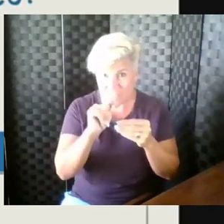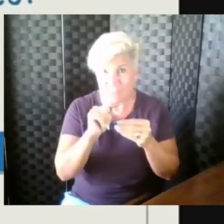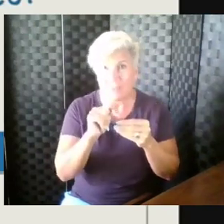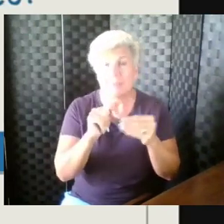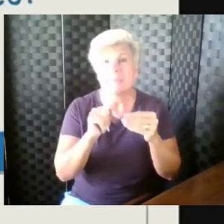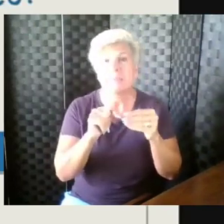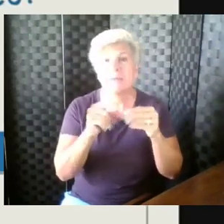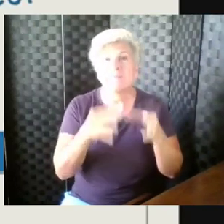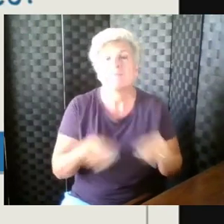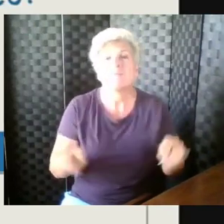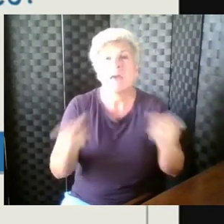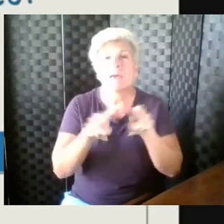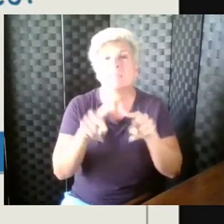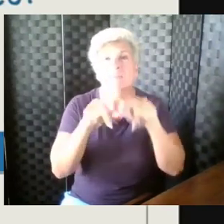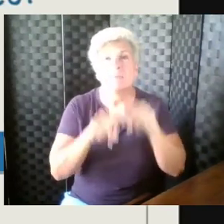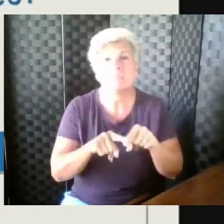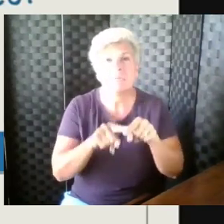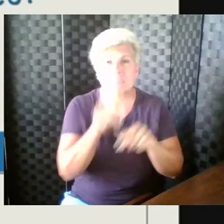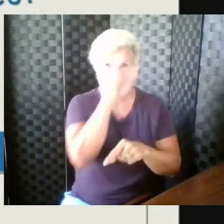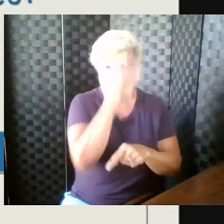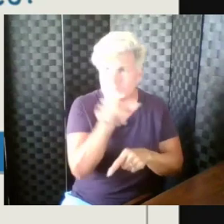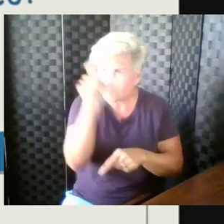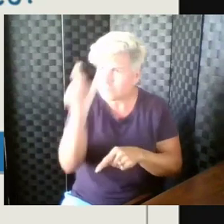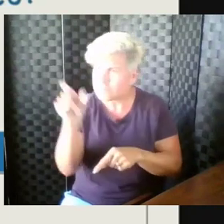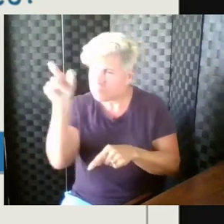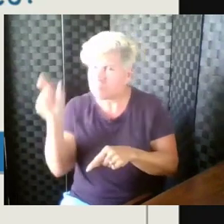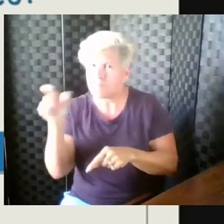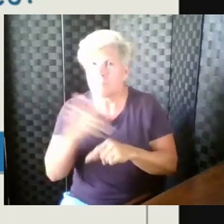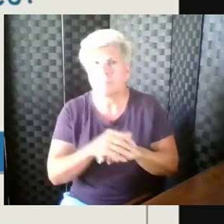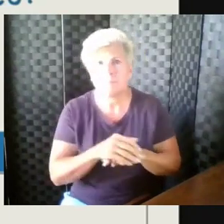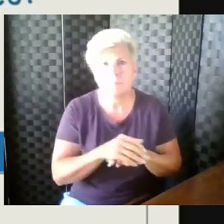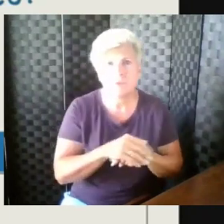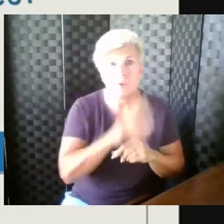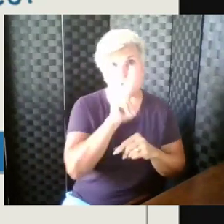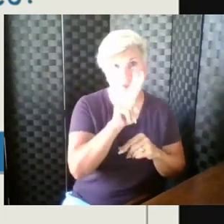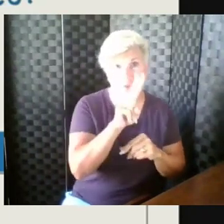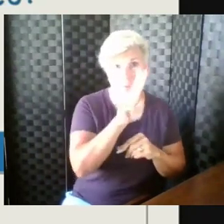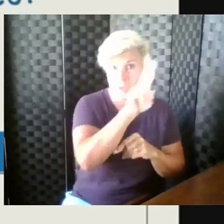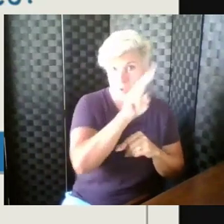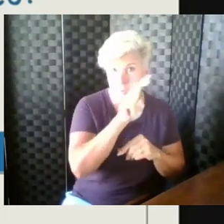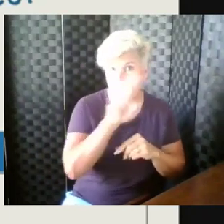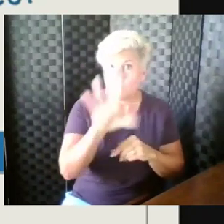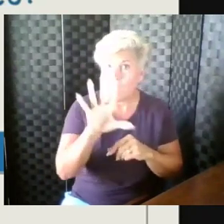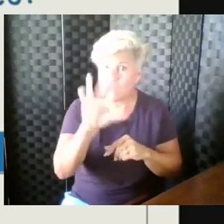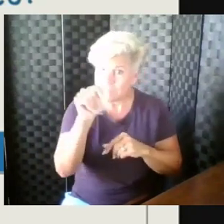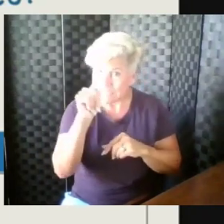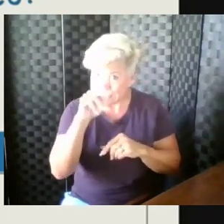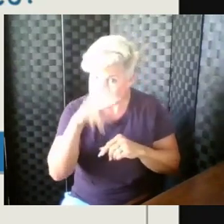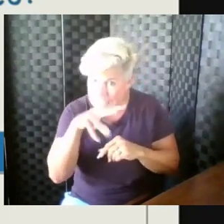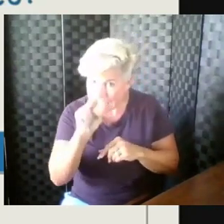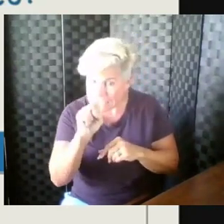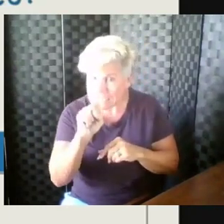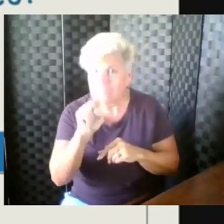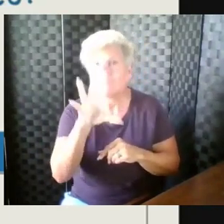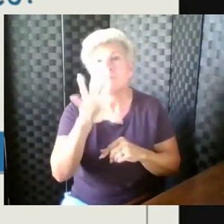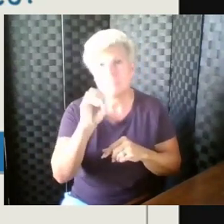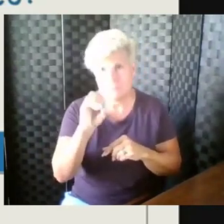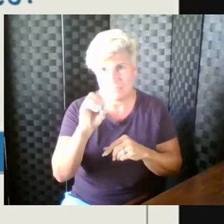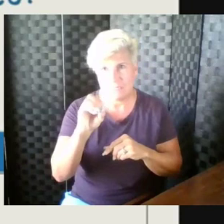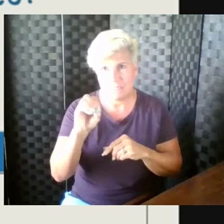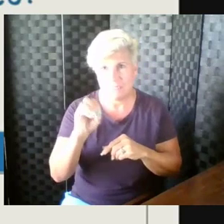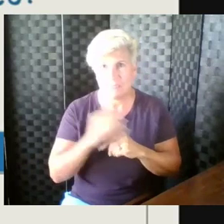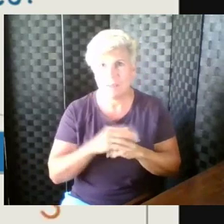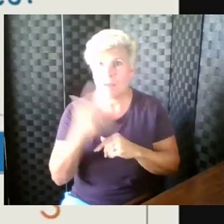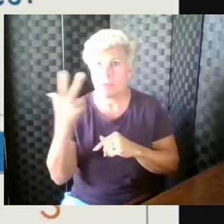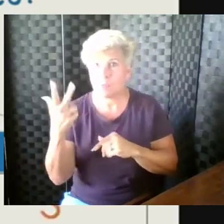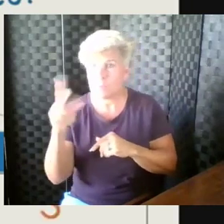number. So the 2 is in the hundreds place, that stands for 200. The 5 is in the tens place, which stands for 50.